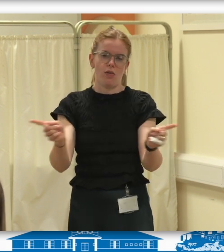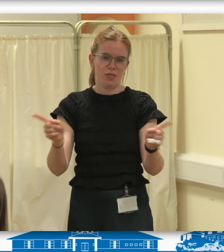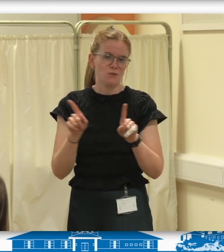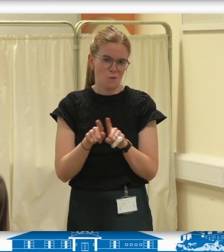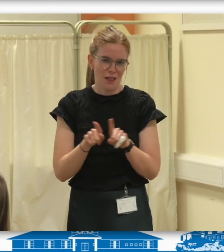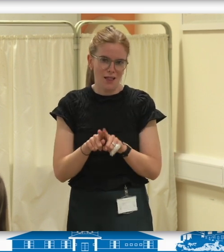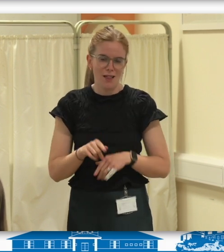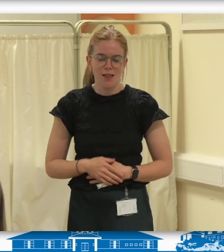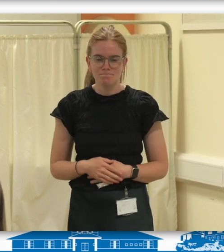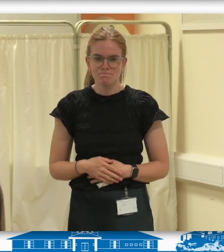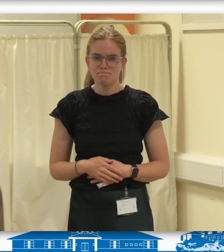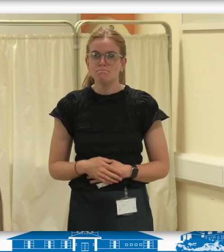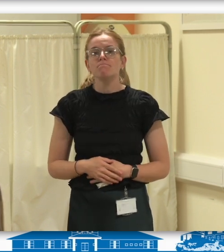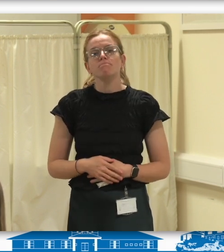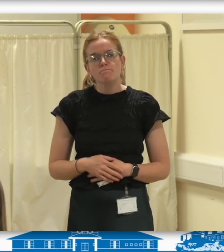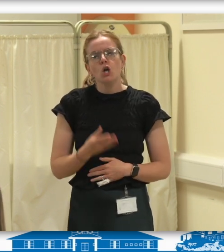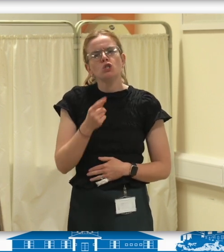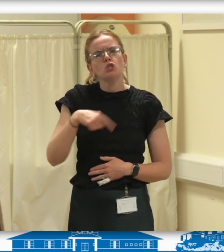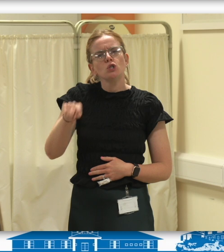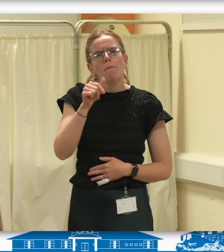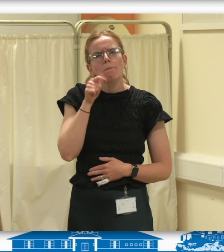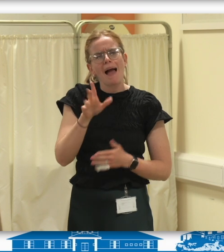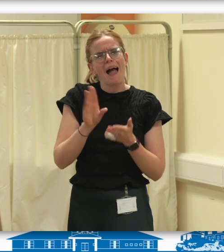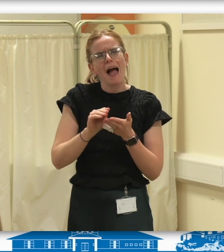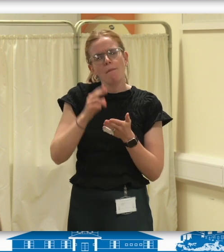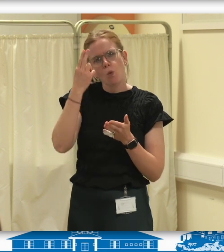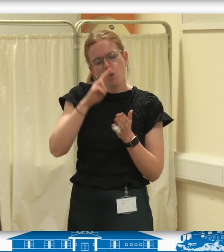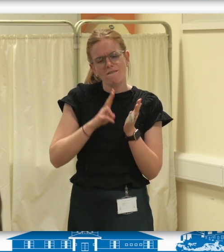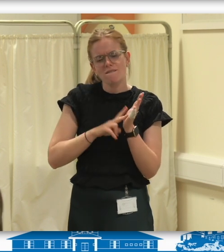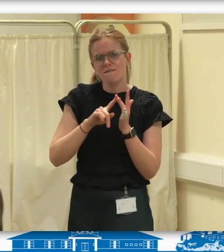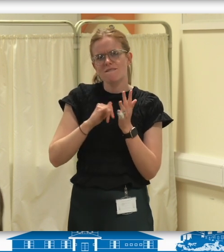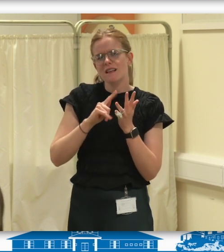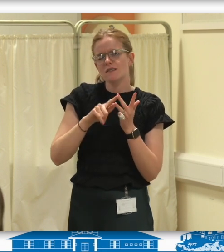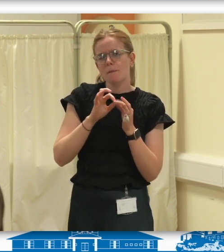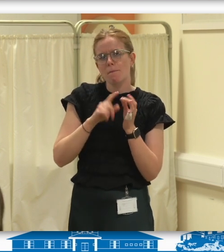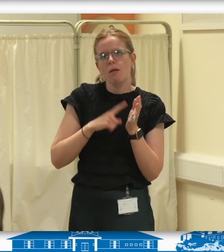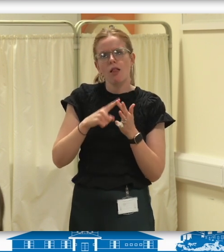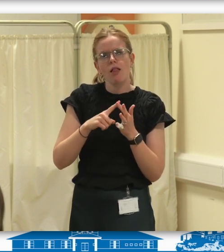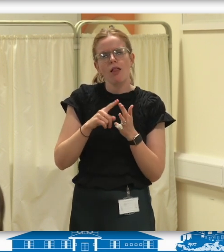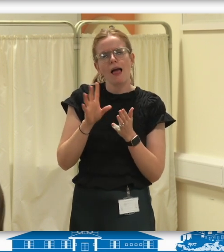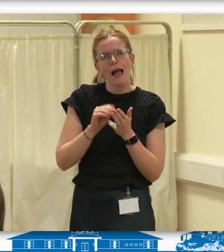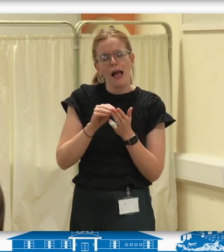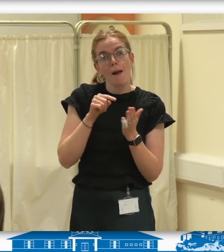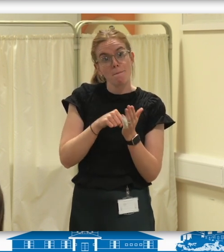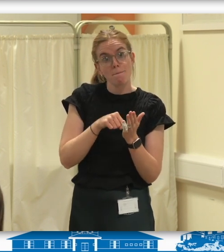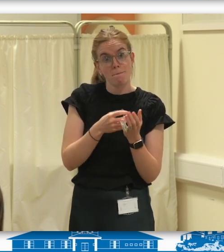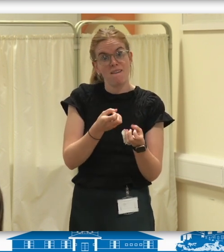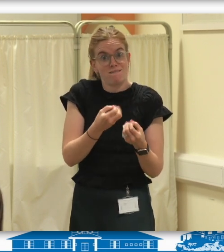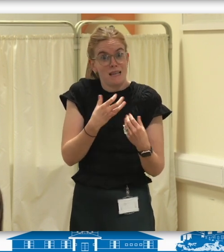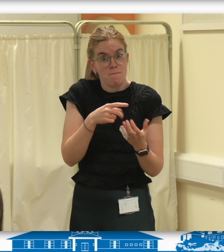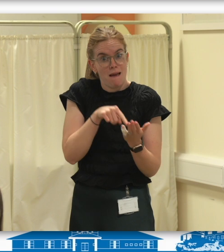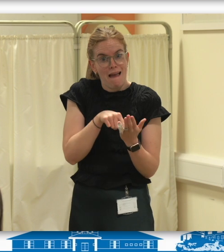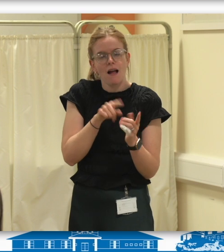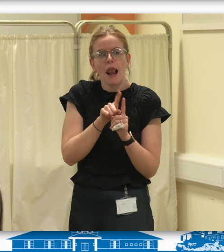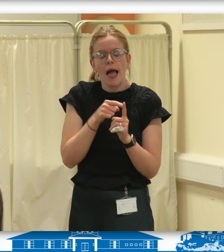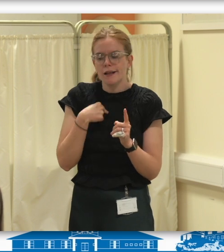Some people have found the Visible app as a useful tool to offer in-the-moment feedback on how activities are impacting